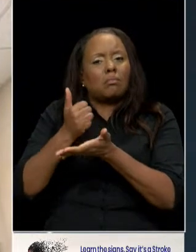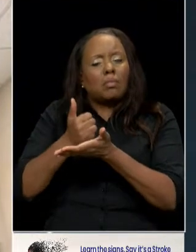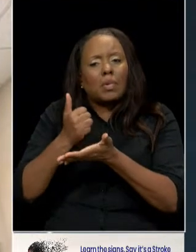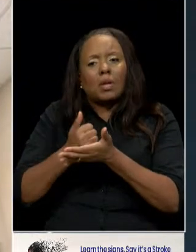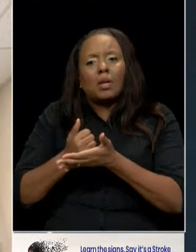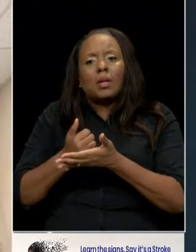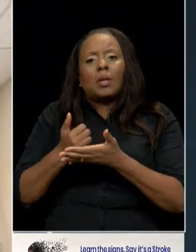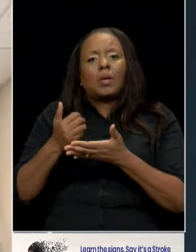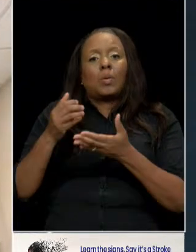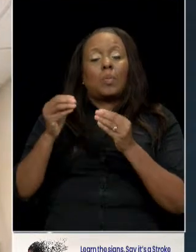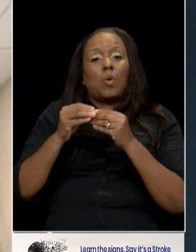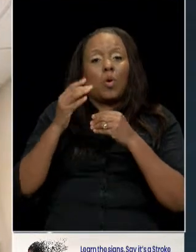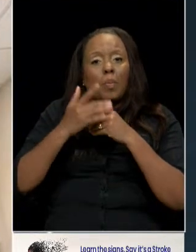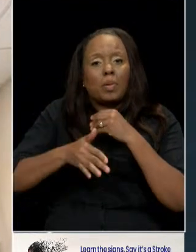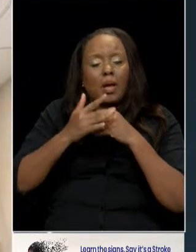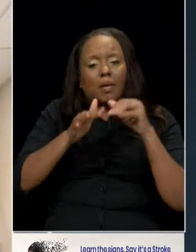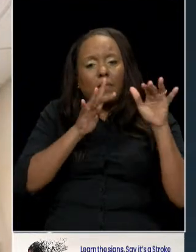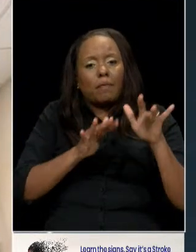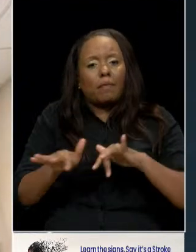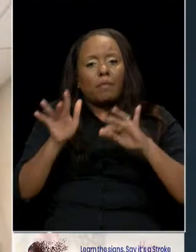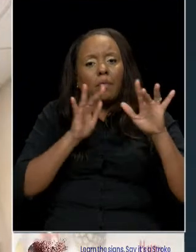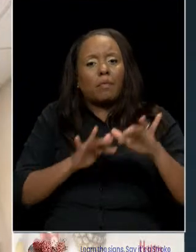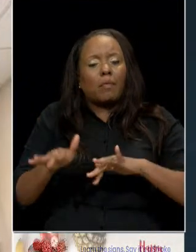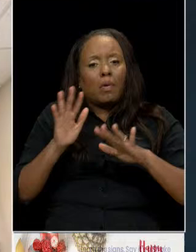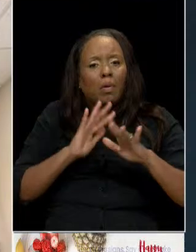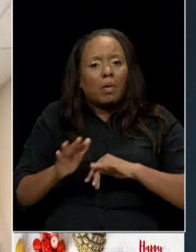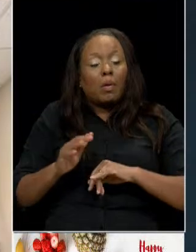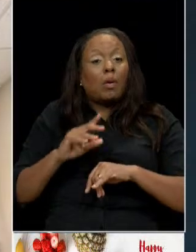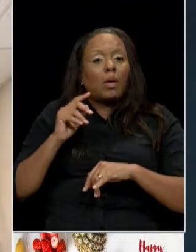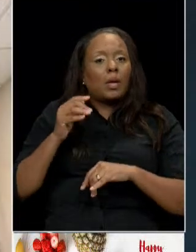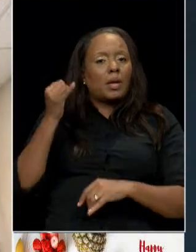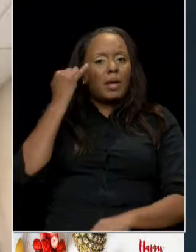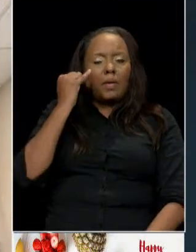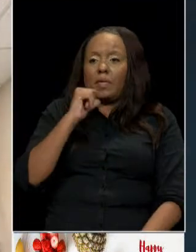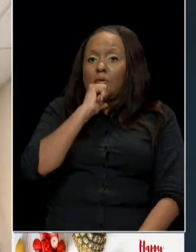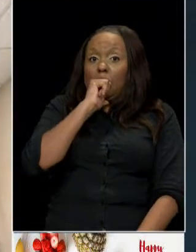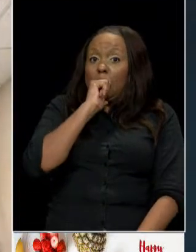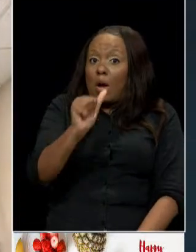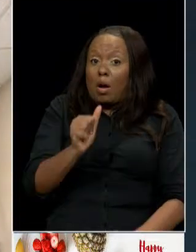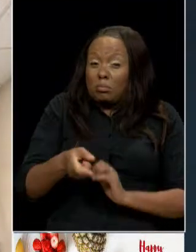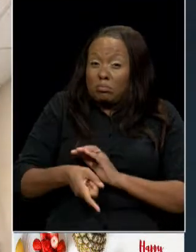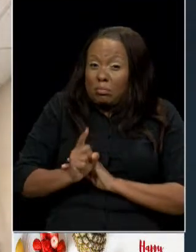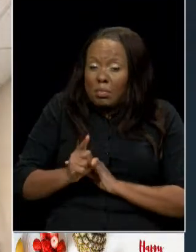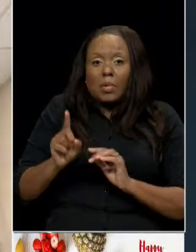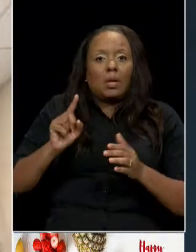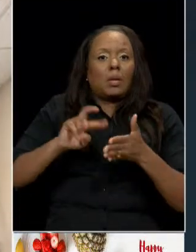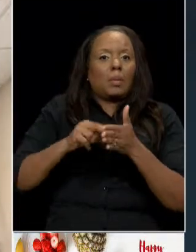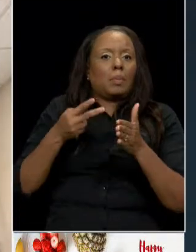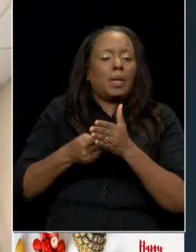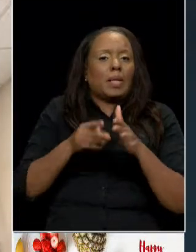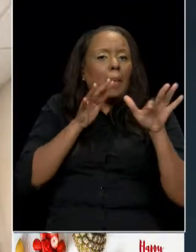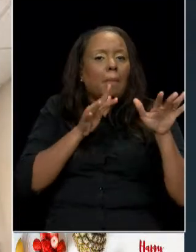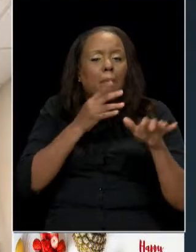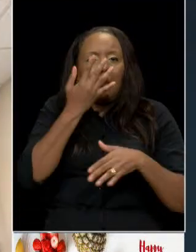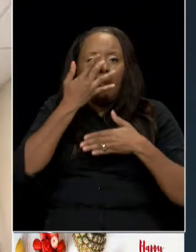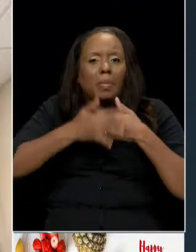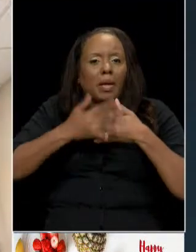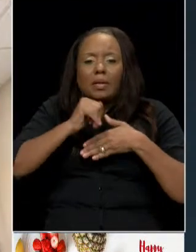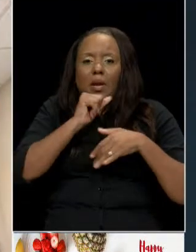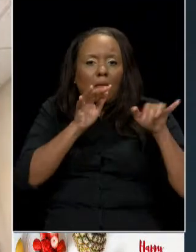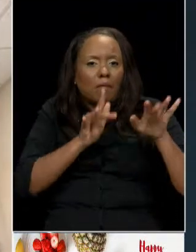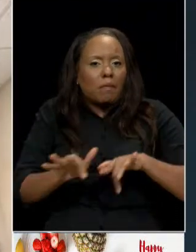to the penis, because really actually when you don't have an erection, the blood vessels in your penis are actually constricted and preventing inflow into the